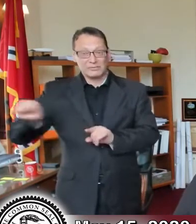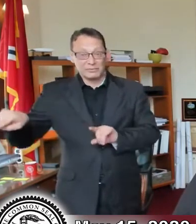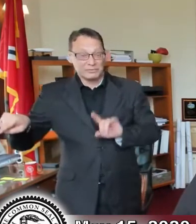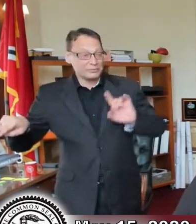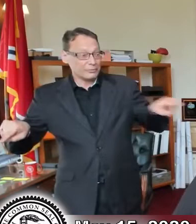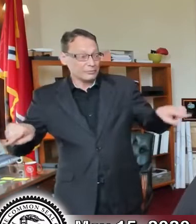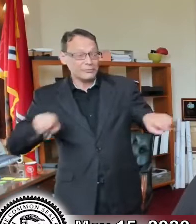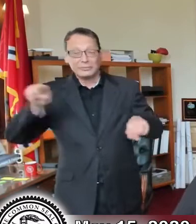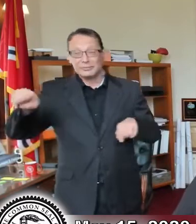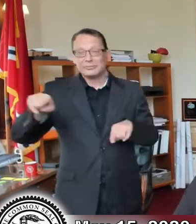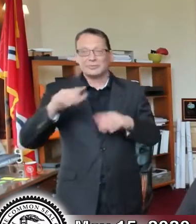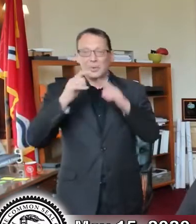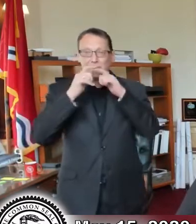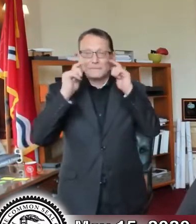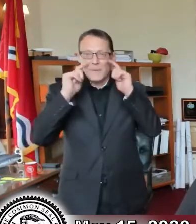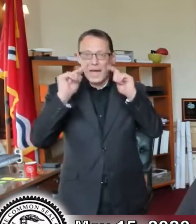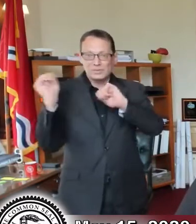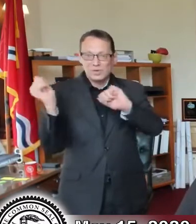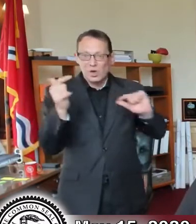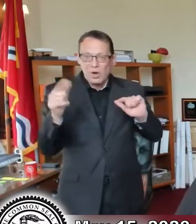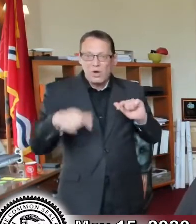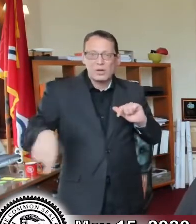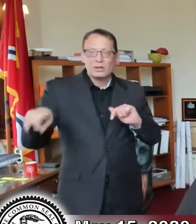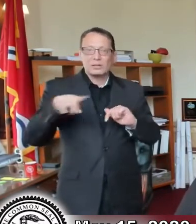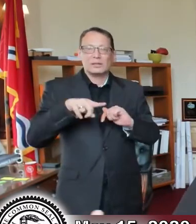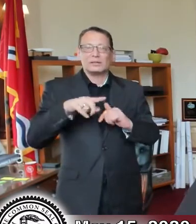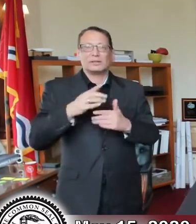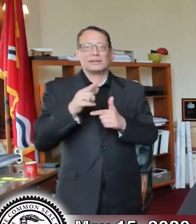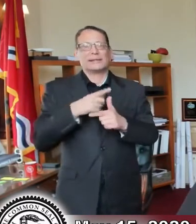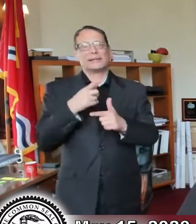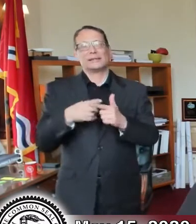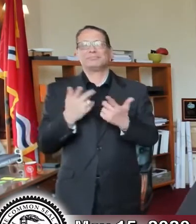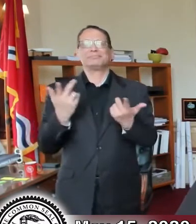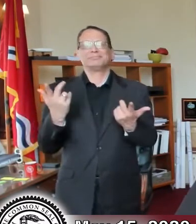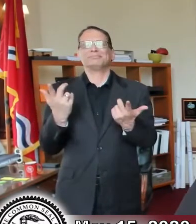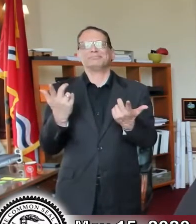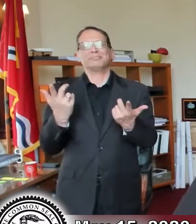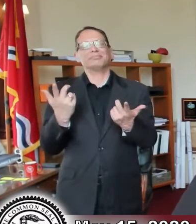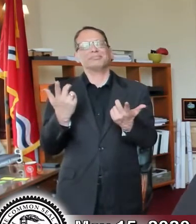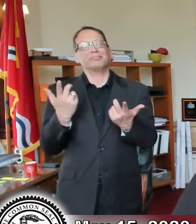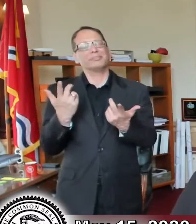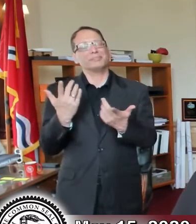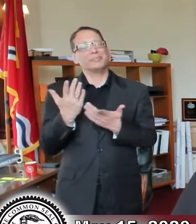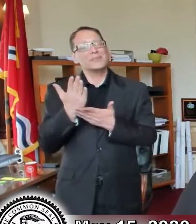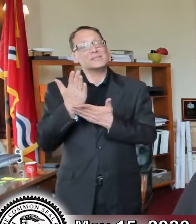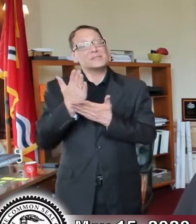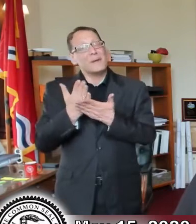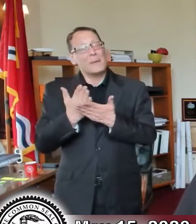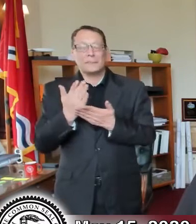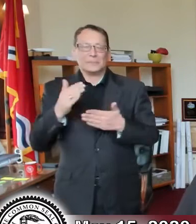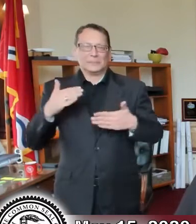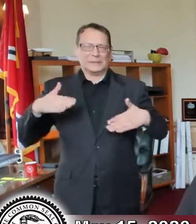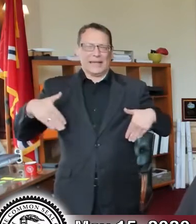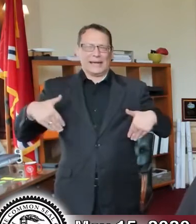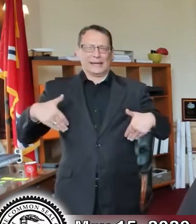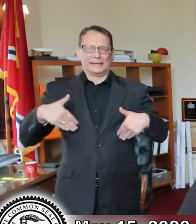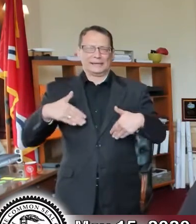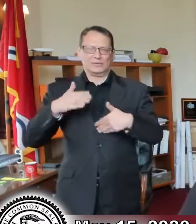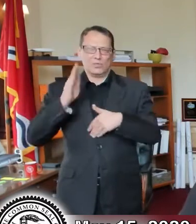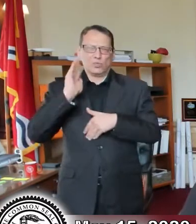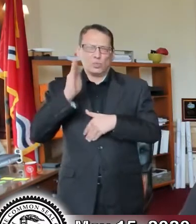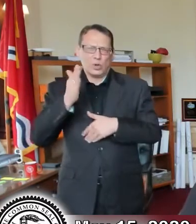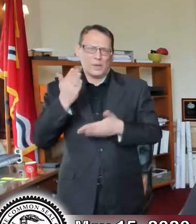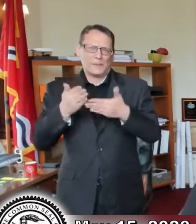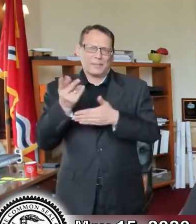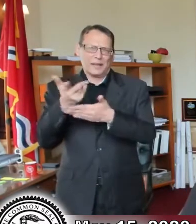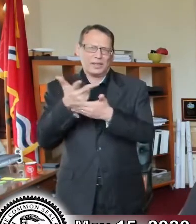a mask, there will be some, and this is a few weeks away most likely, but you will be able to